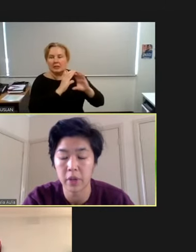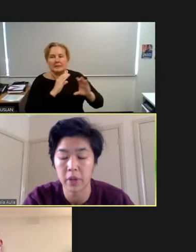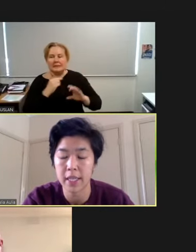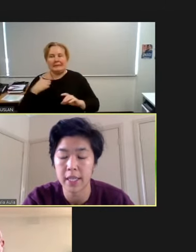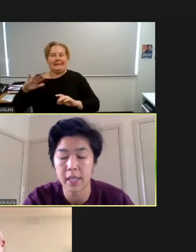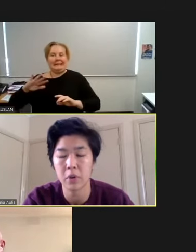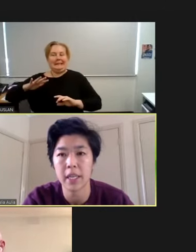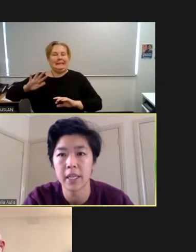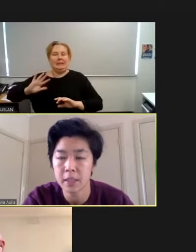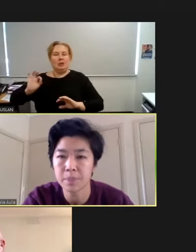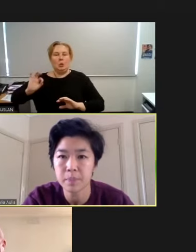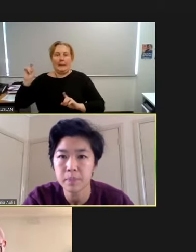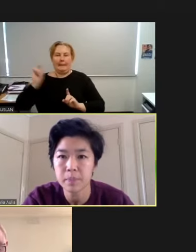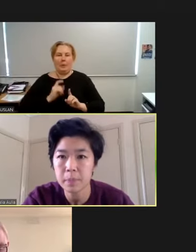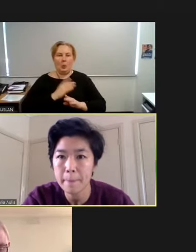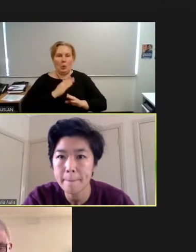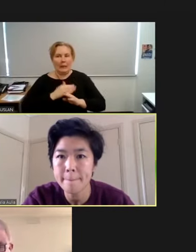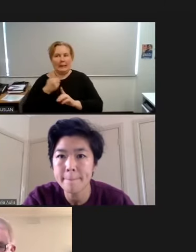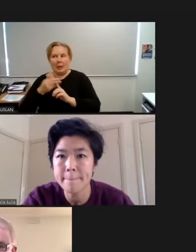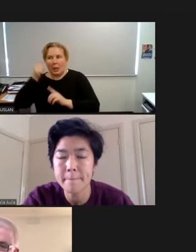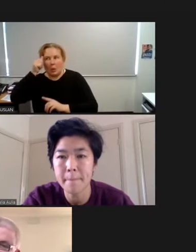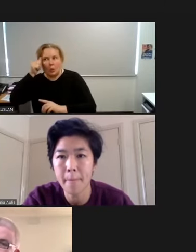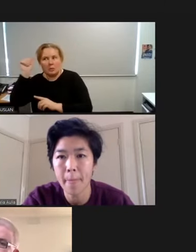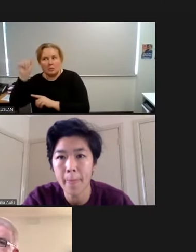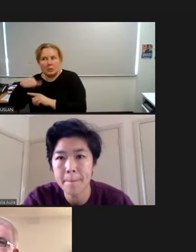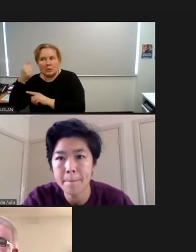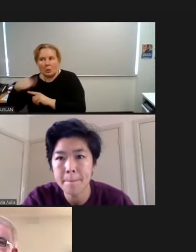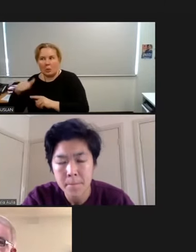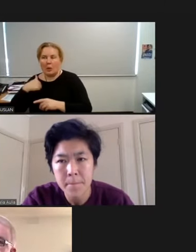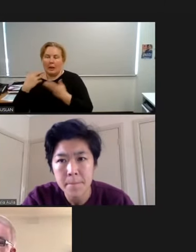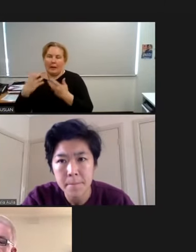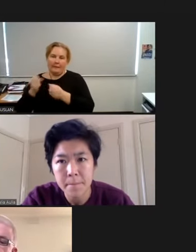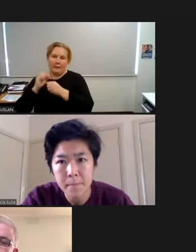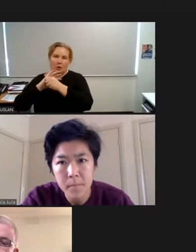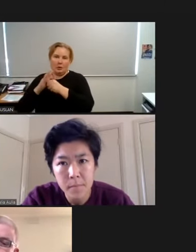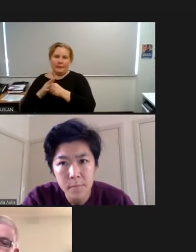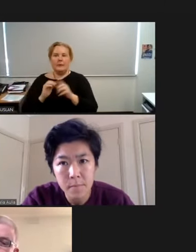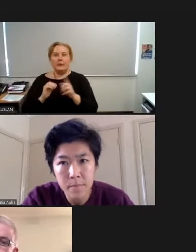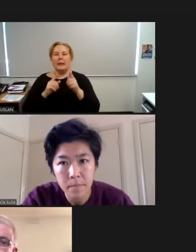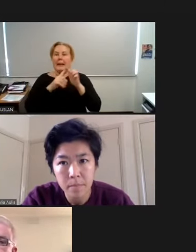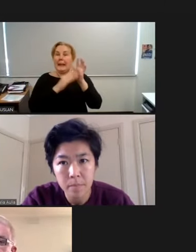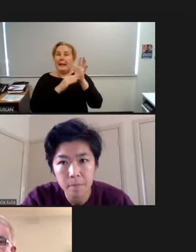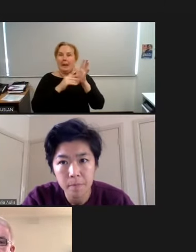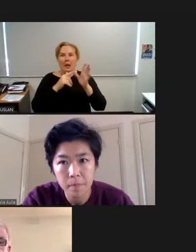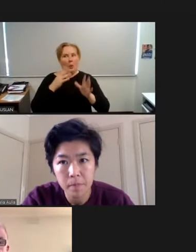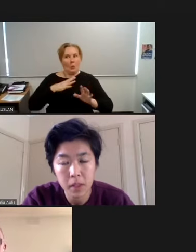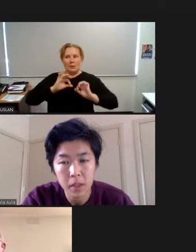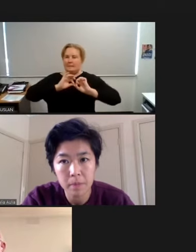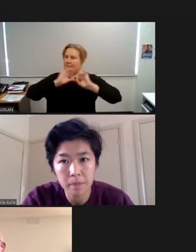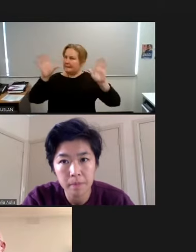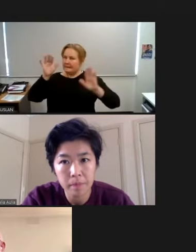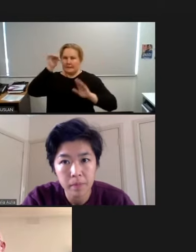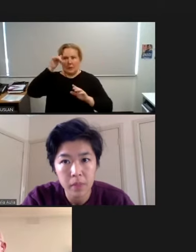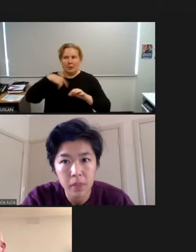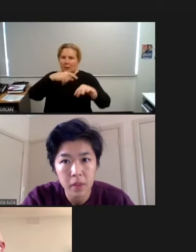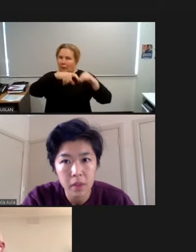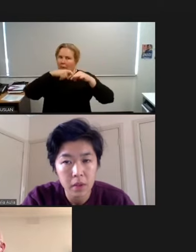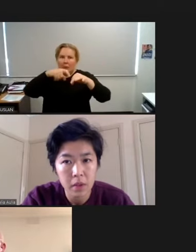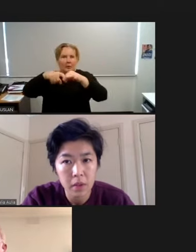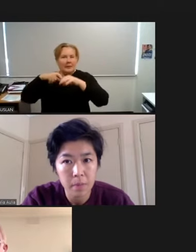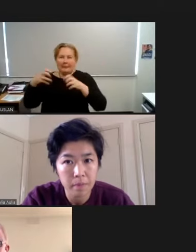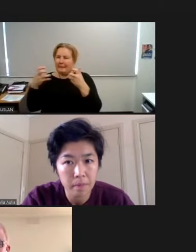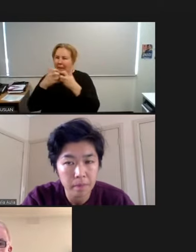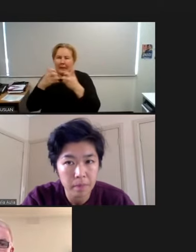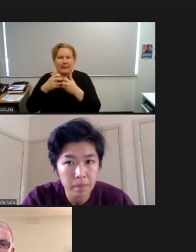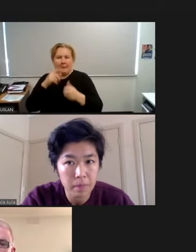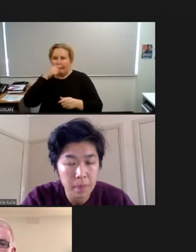with employers and employees. So just to be really clear, because this is one we've had lots of questions about. So if you've got a family member who's